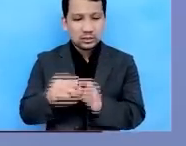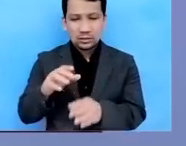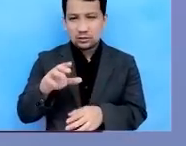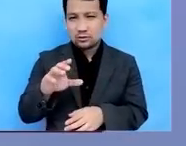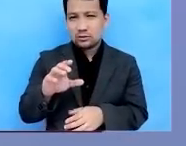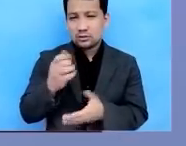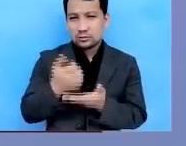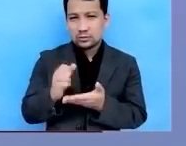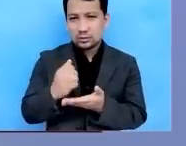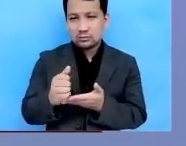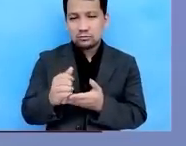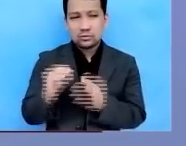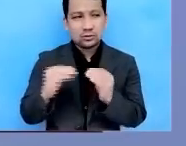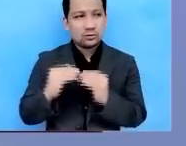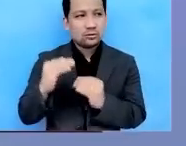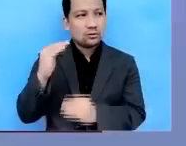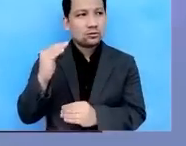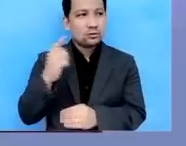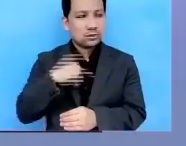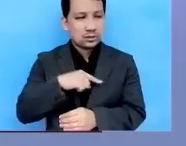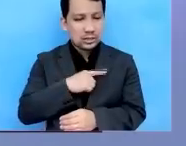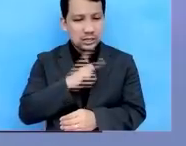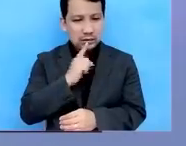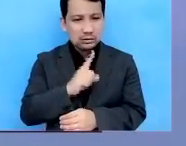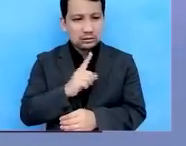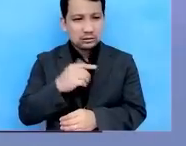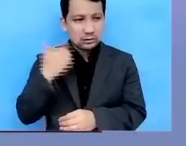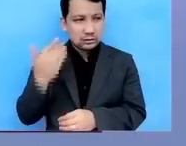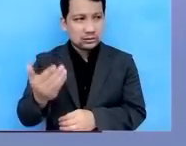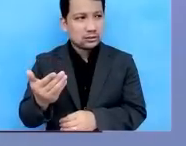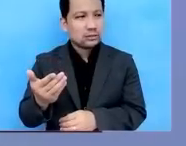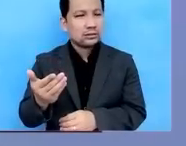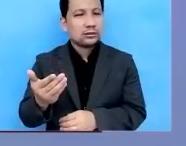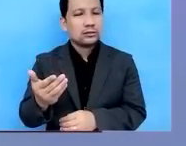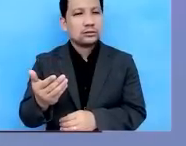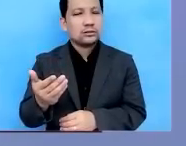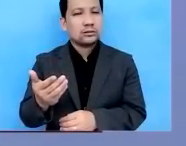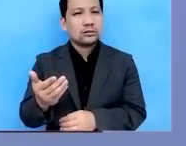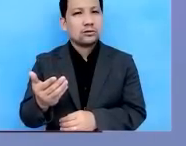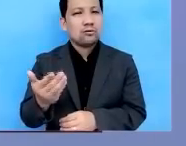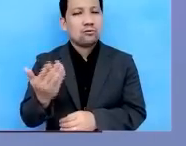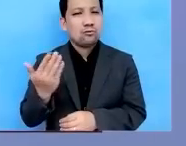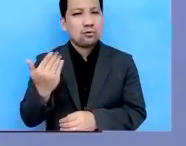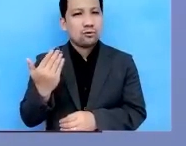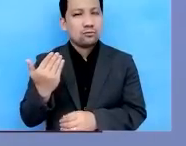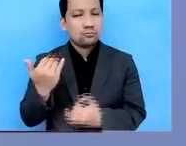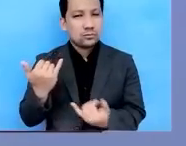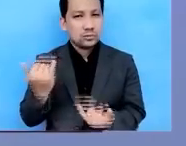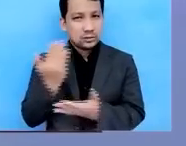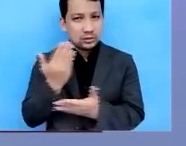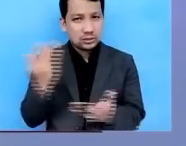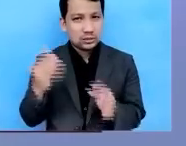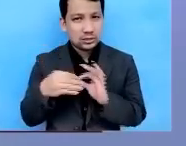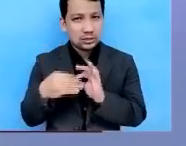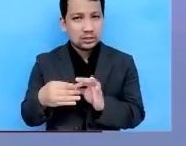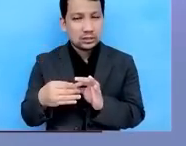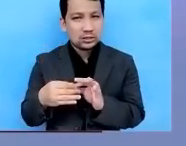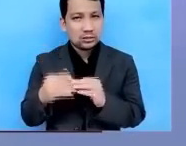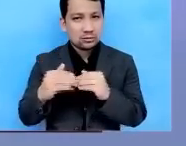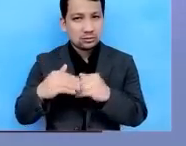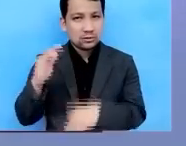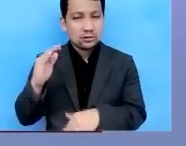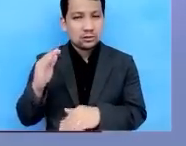most impact will be felt to next season because at this moment it is the growing season